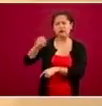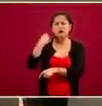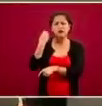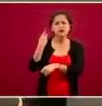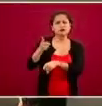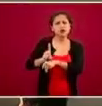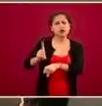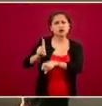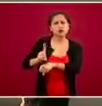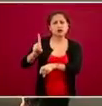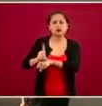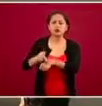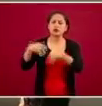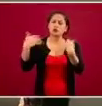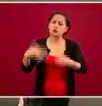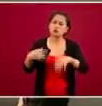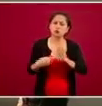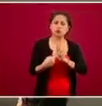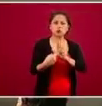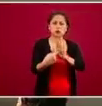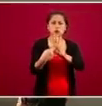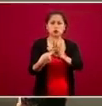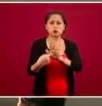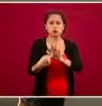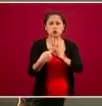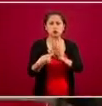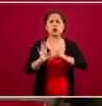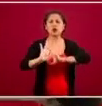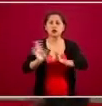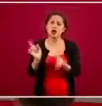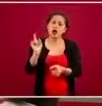here no matter whether it rains or